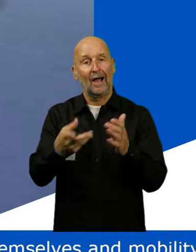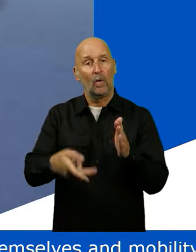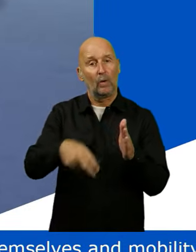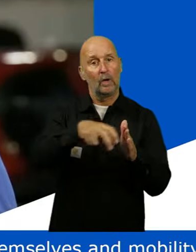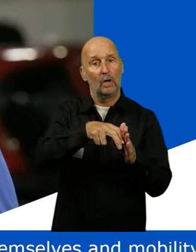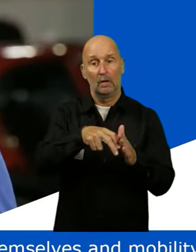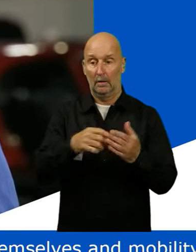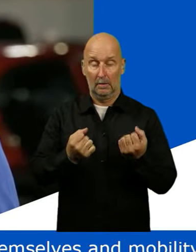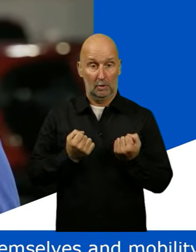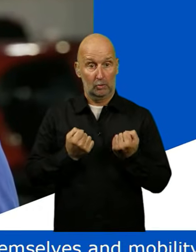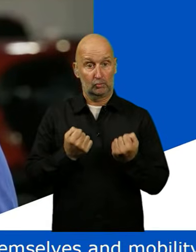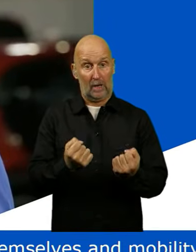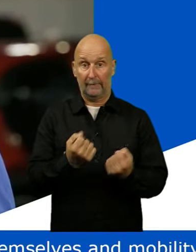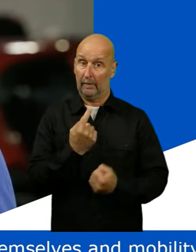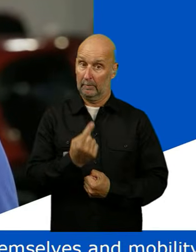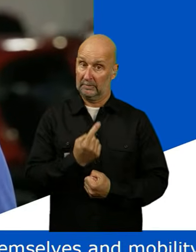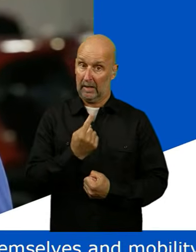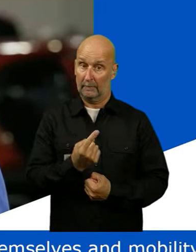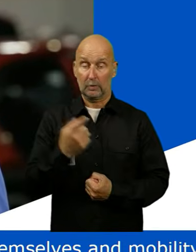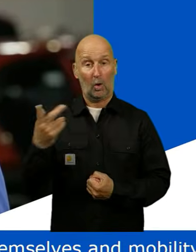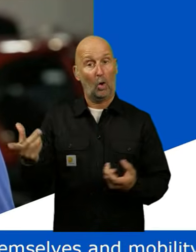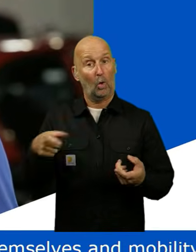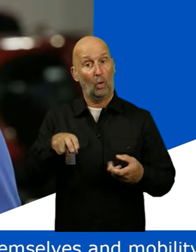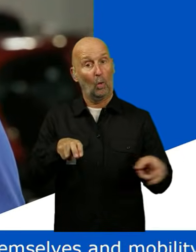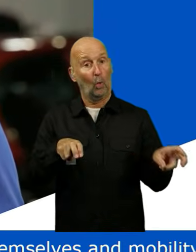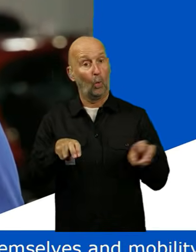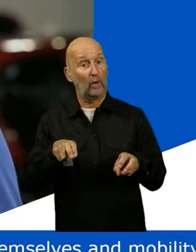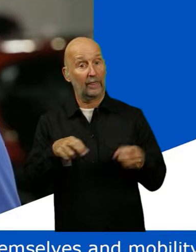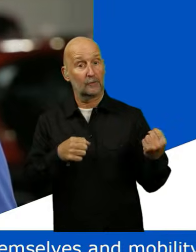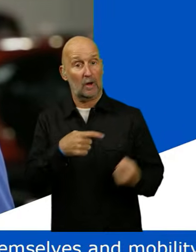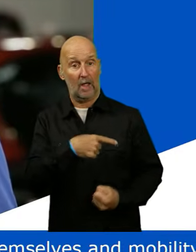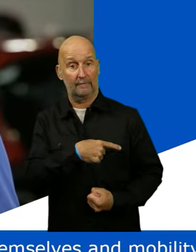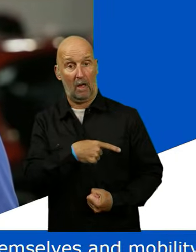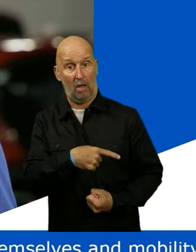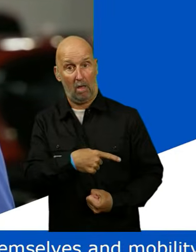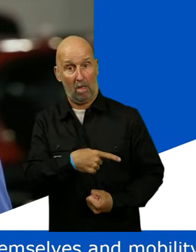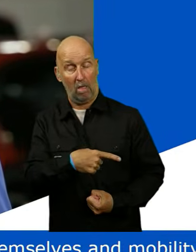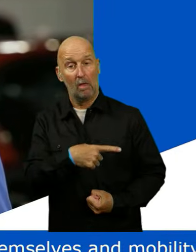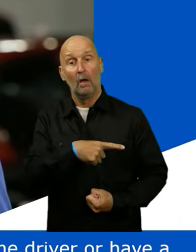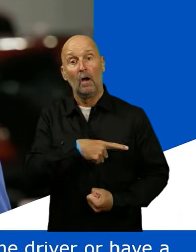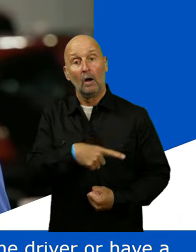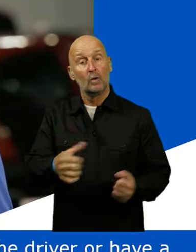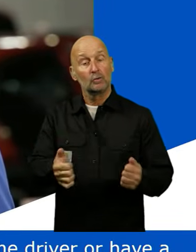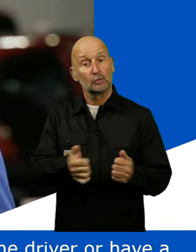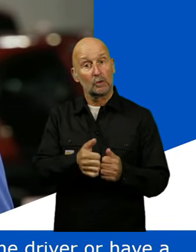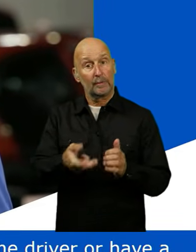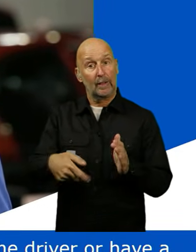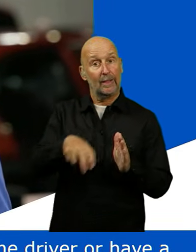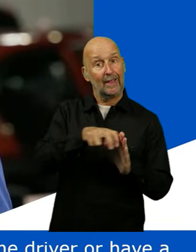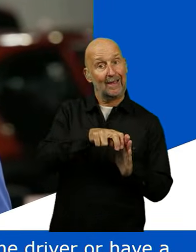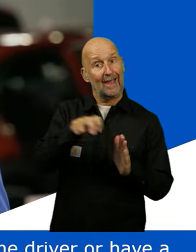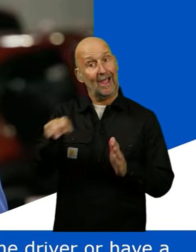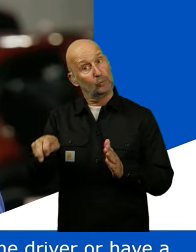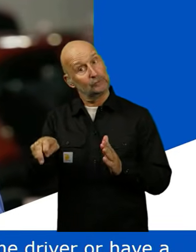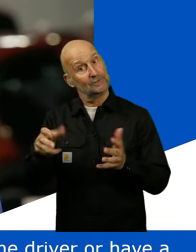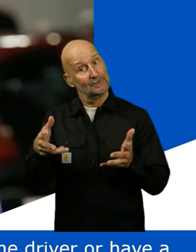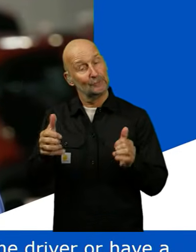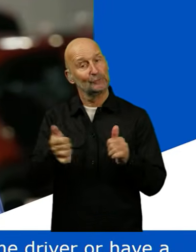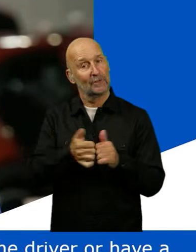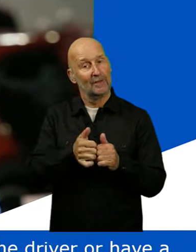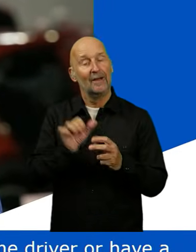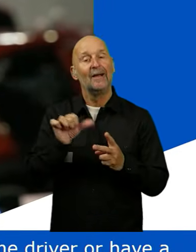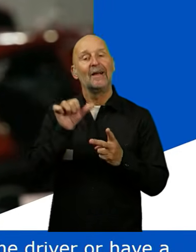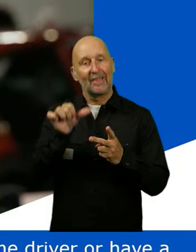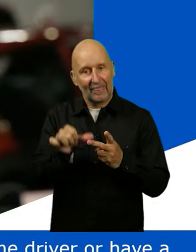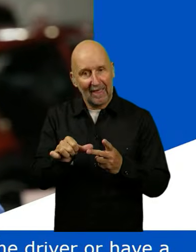going to be the driver or they're going to have a driver with them, is the vehicle suitable for them to get in and out of? Brilliant. And then I would go